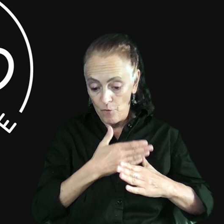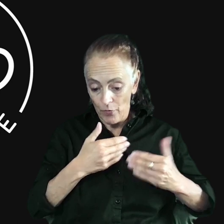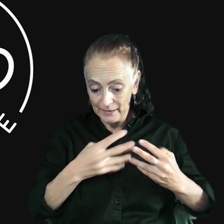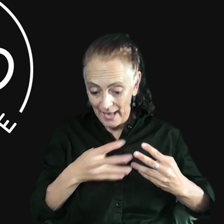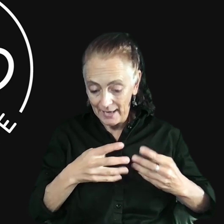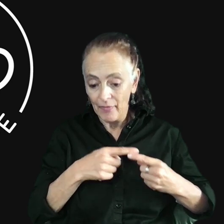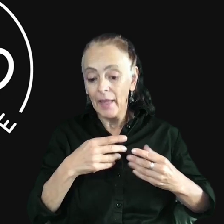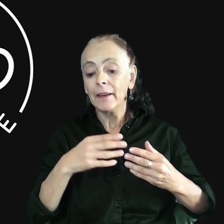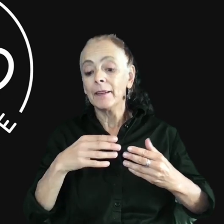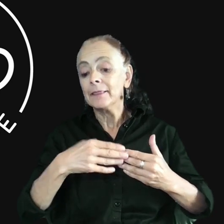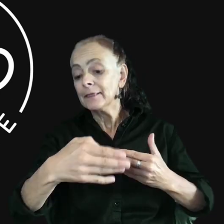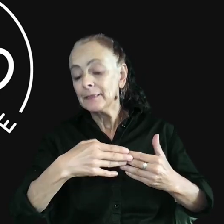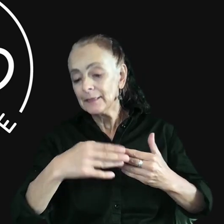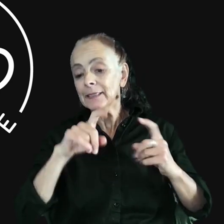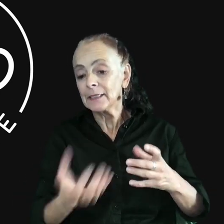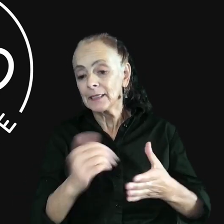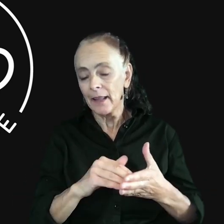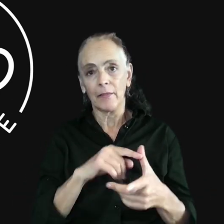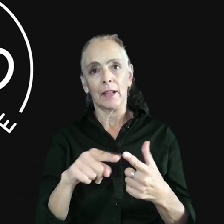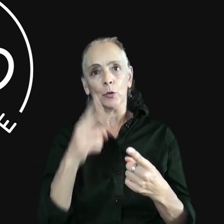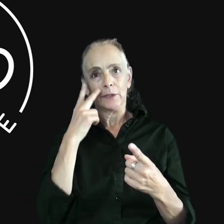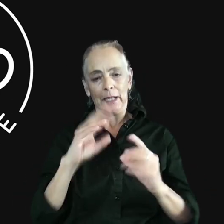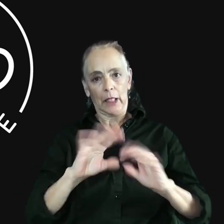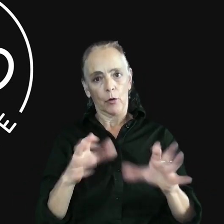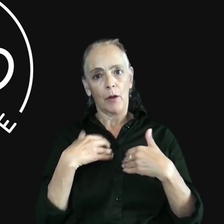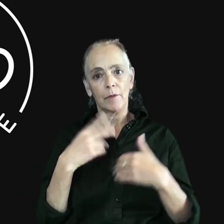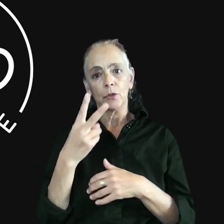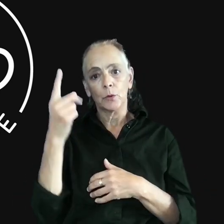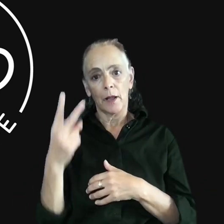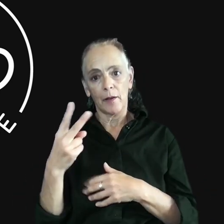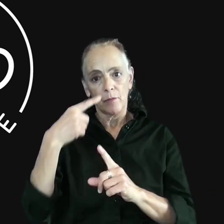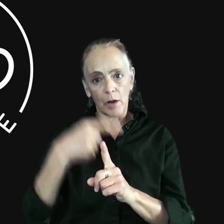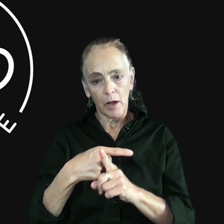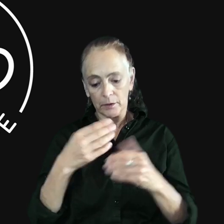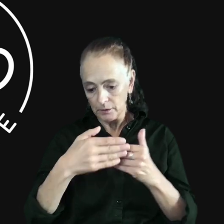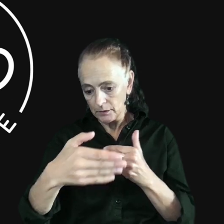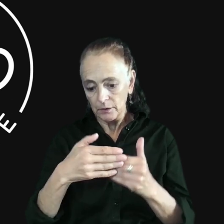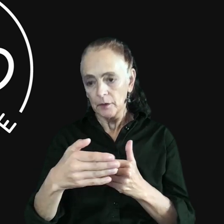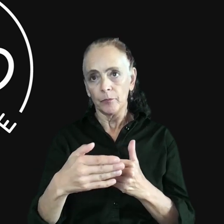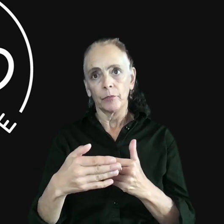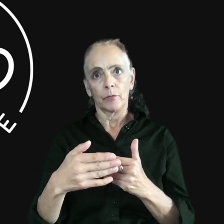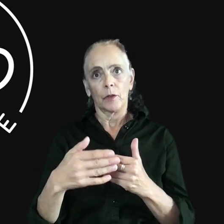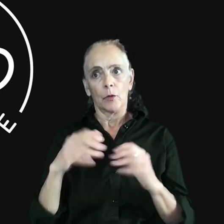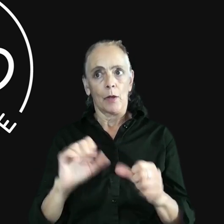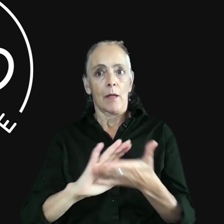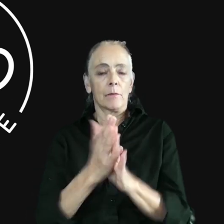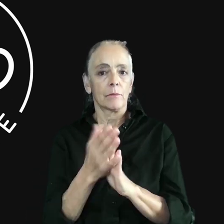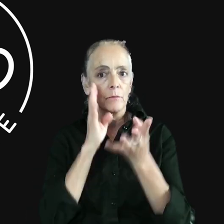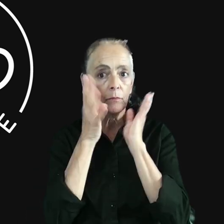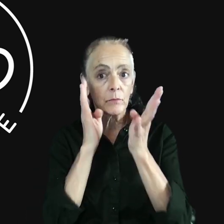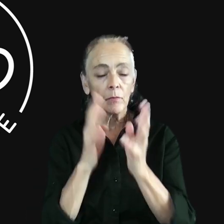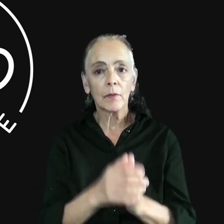also makes it very clear that you have you know two and a half months of in between time that you can get very creative you can